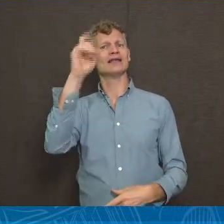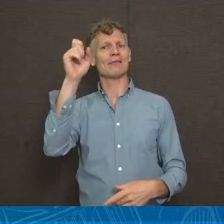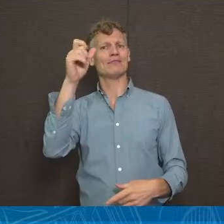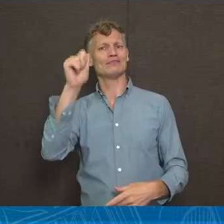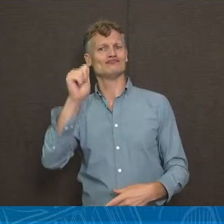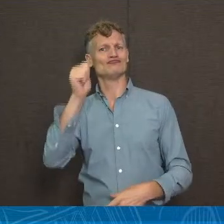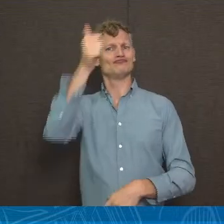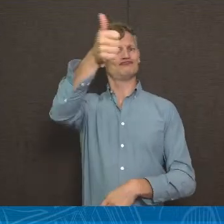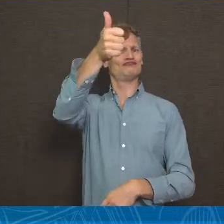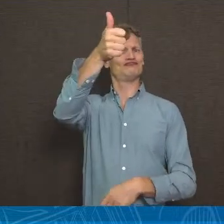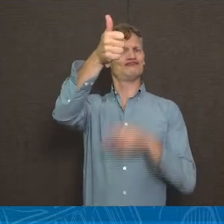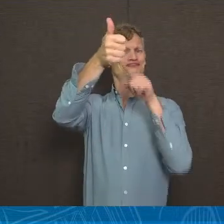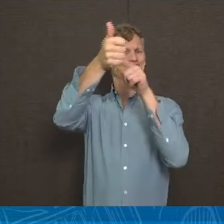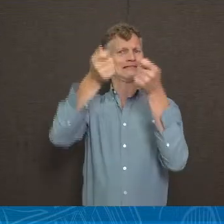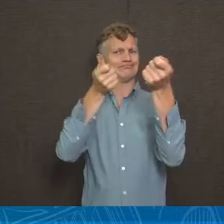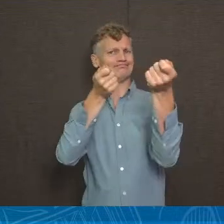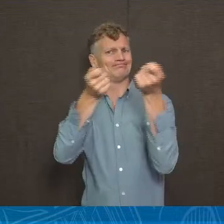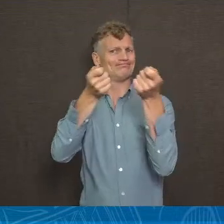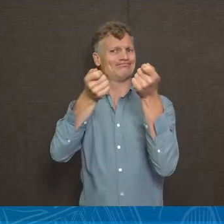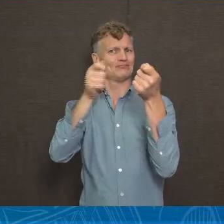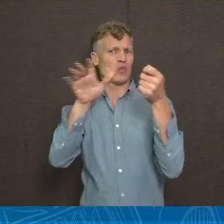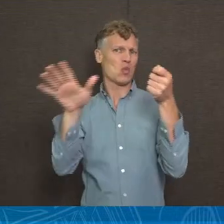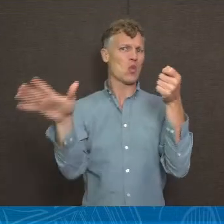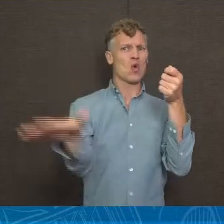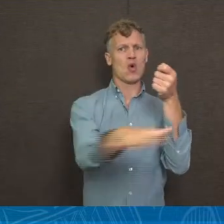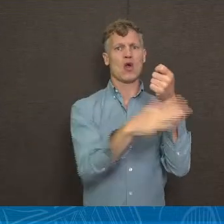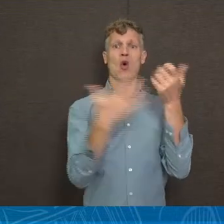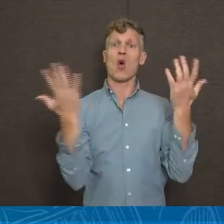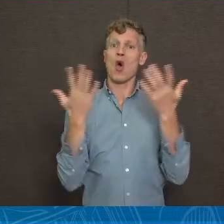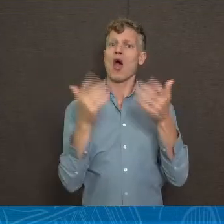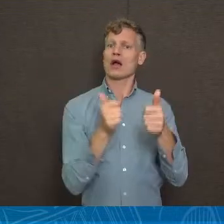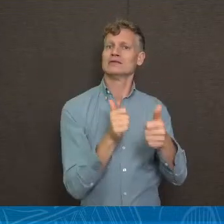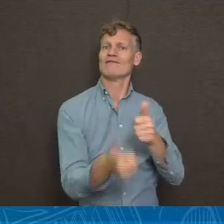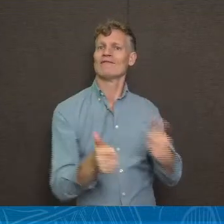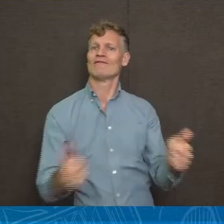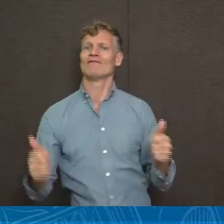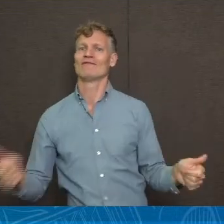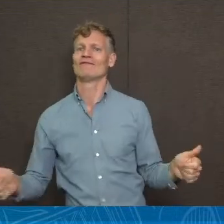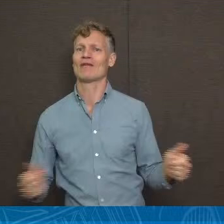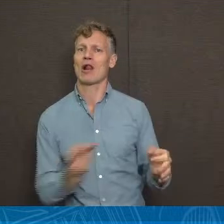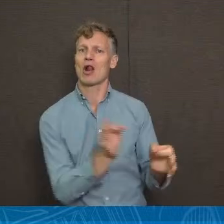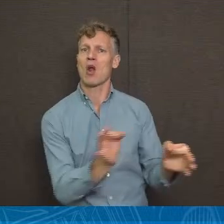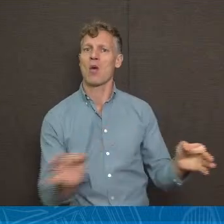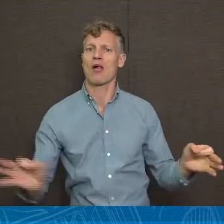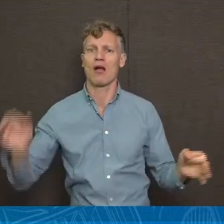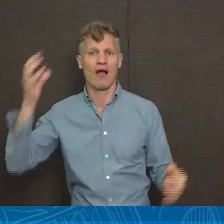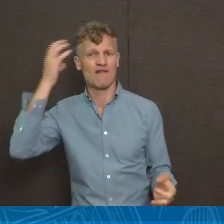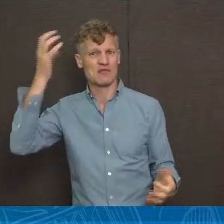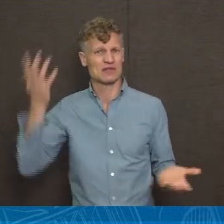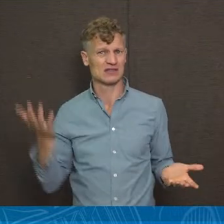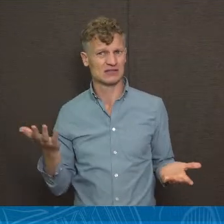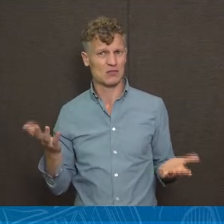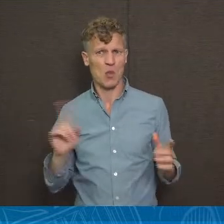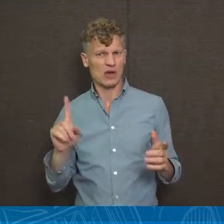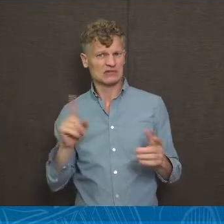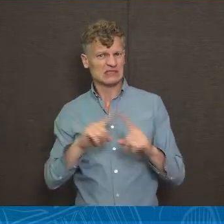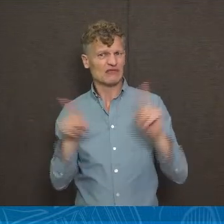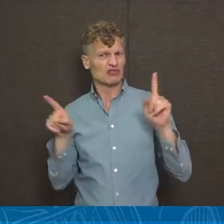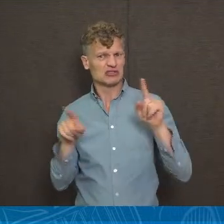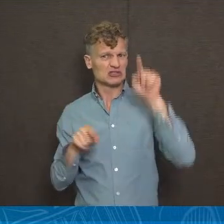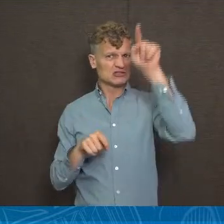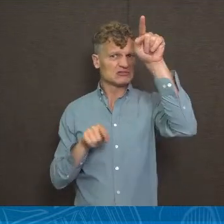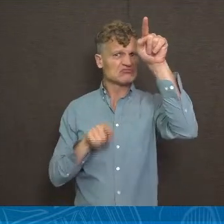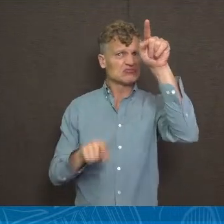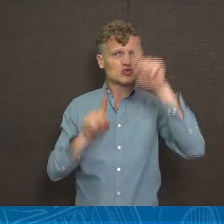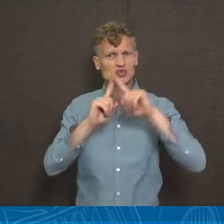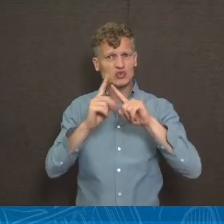this APM-CDRR, the concept of localization as well and all that. So how does this, how does it change? What are the challenges, of all